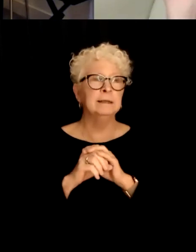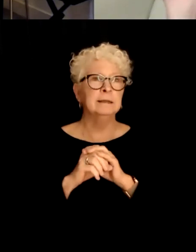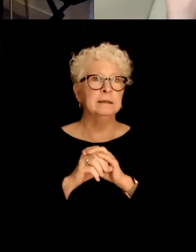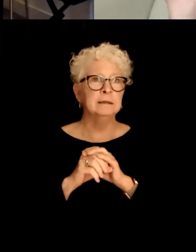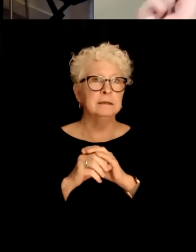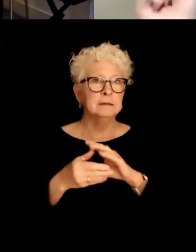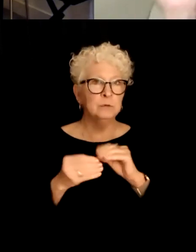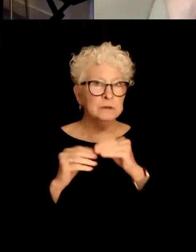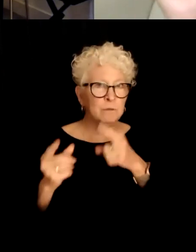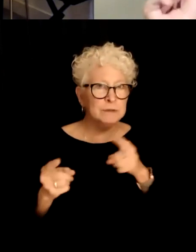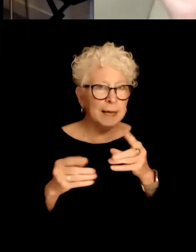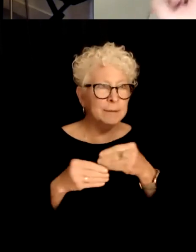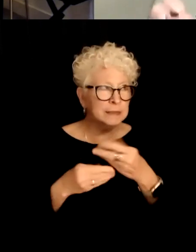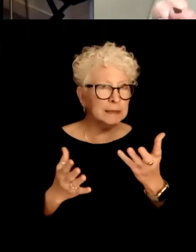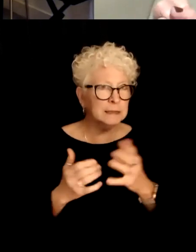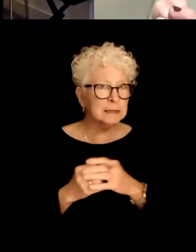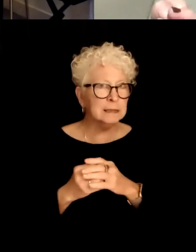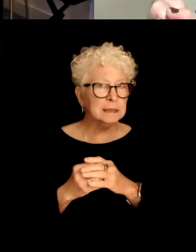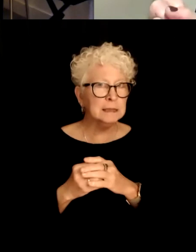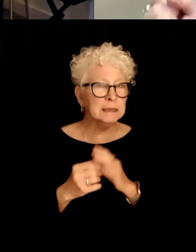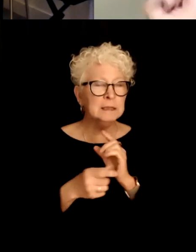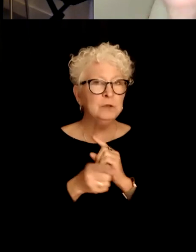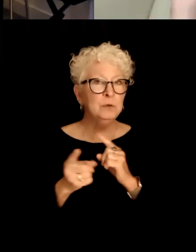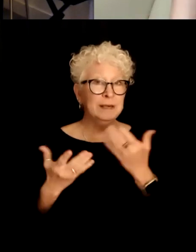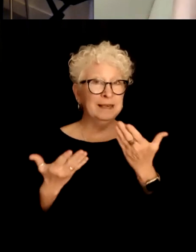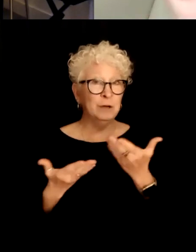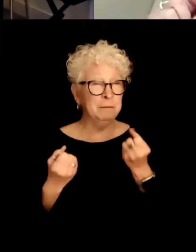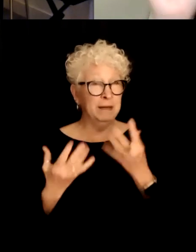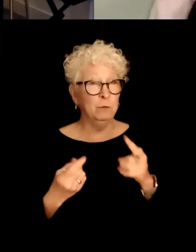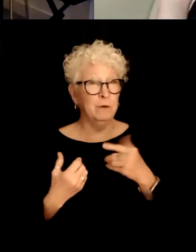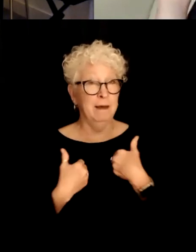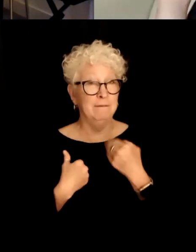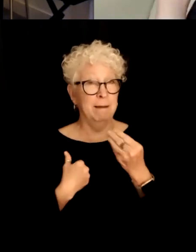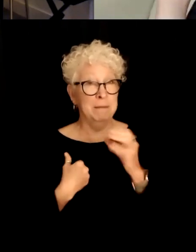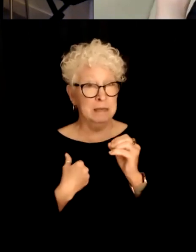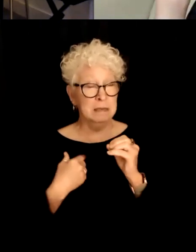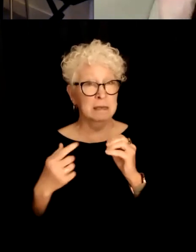guys are well enough organized, and